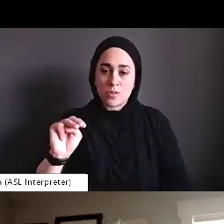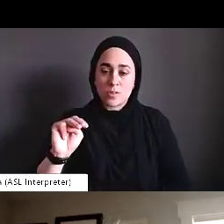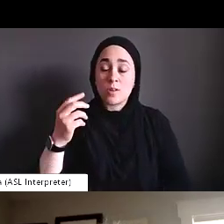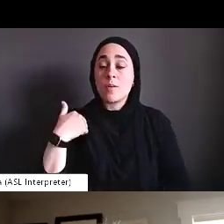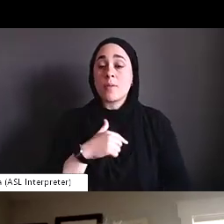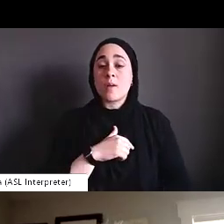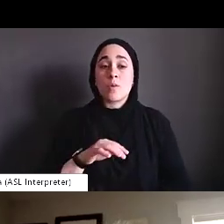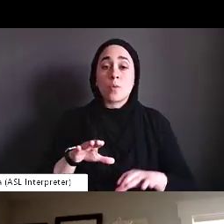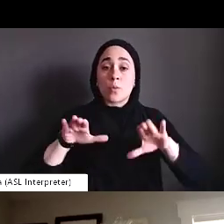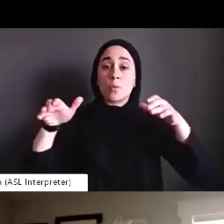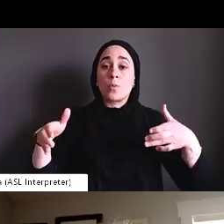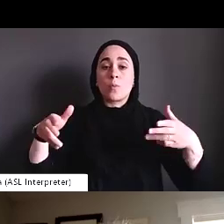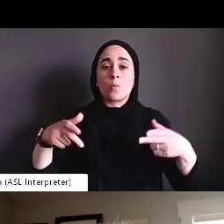Network